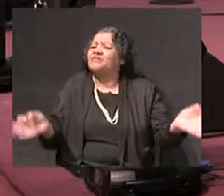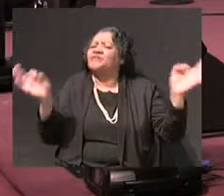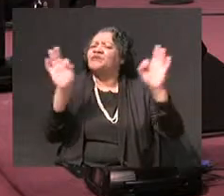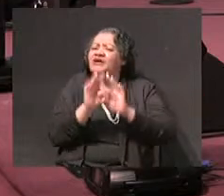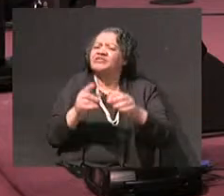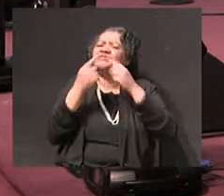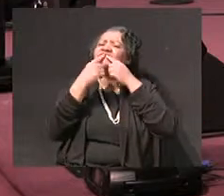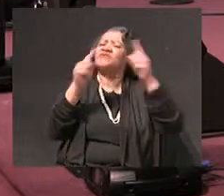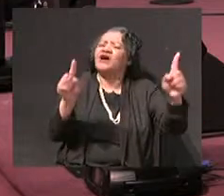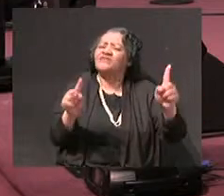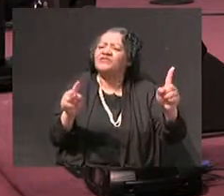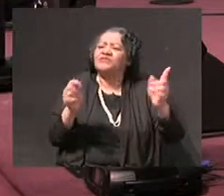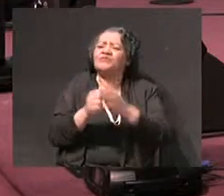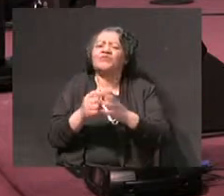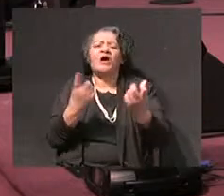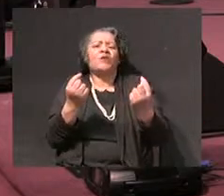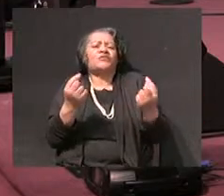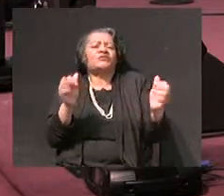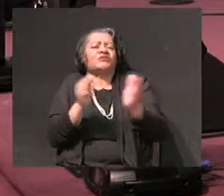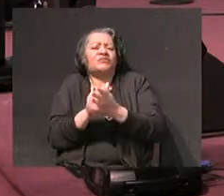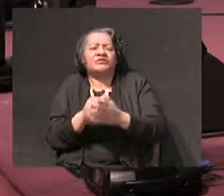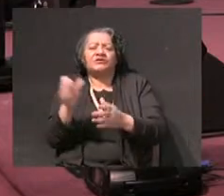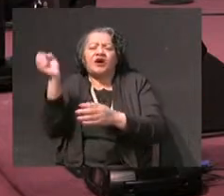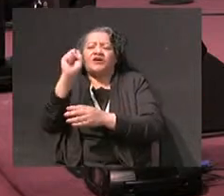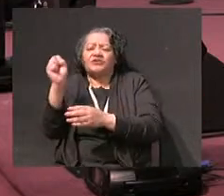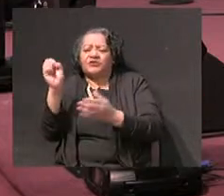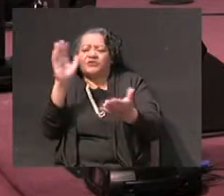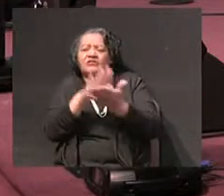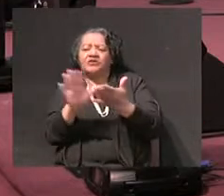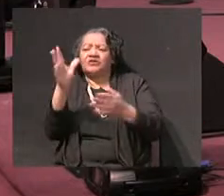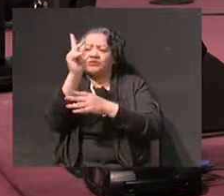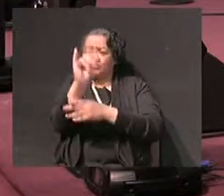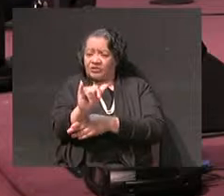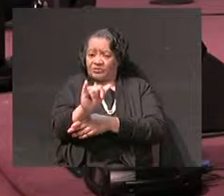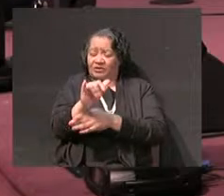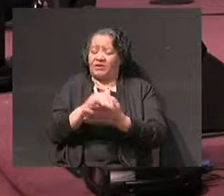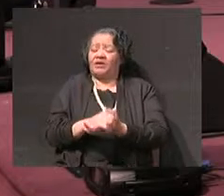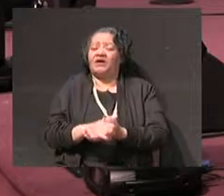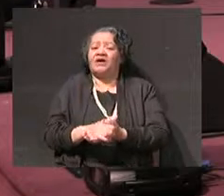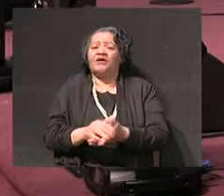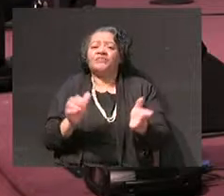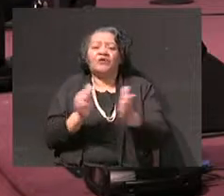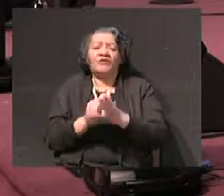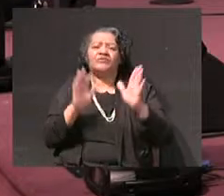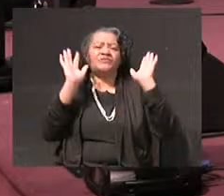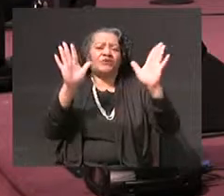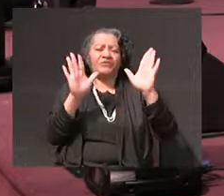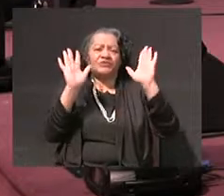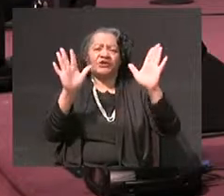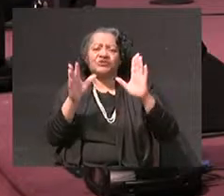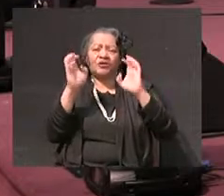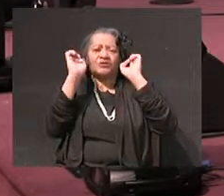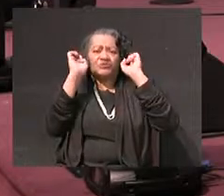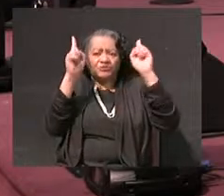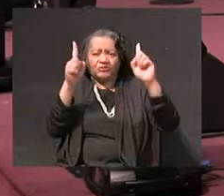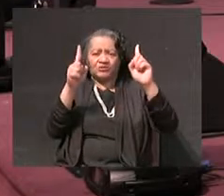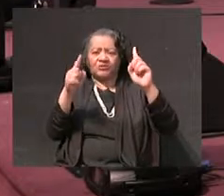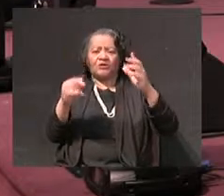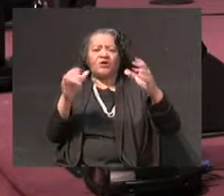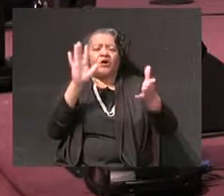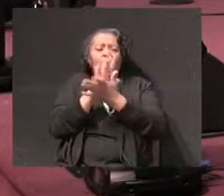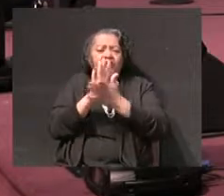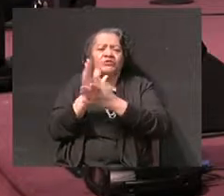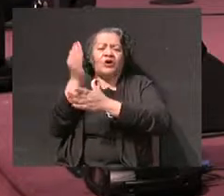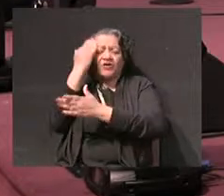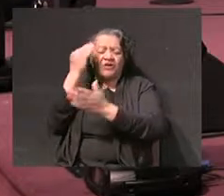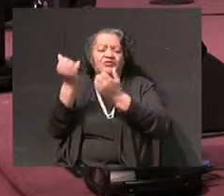significant announcement that has to do with Simmons College of Kentucky. That wonderful educational institution that we